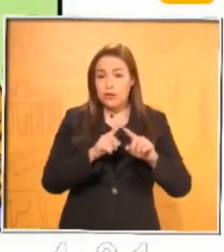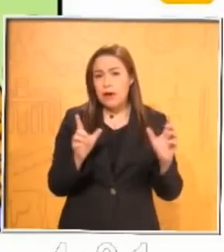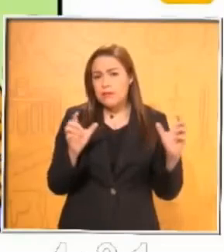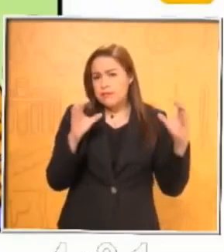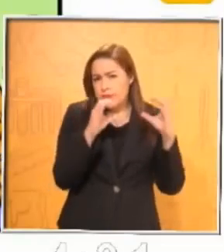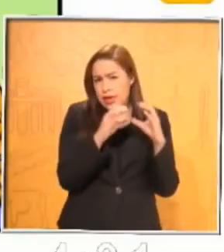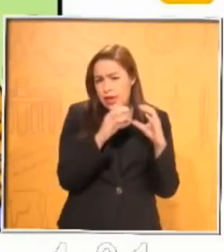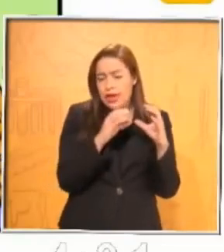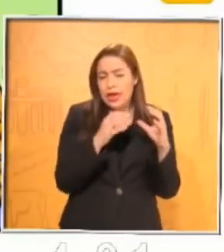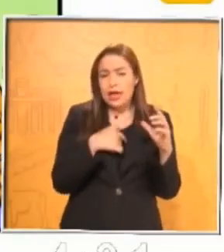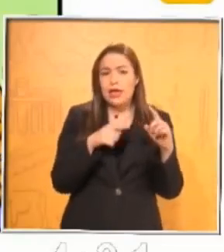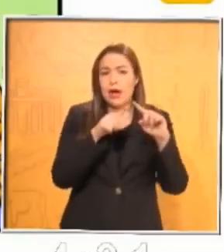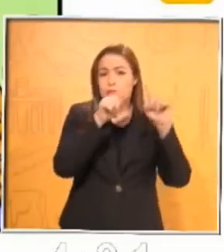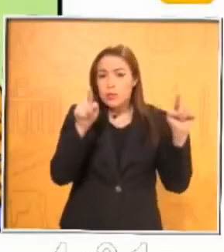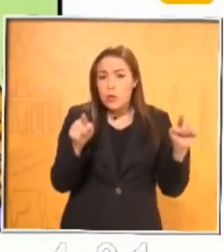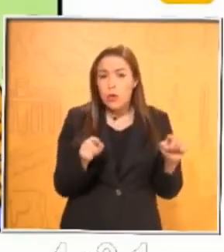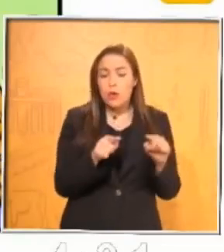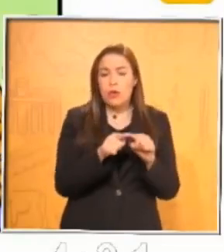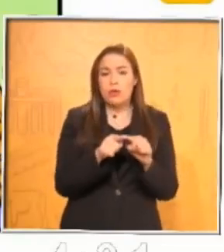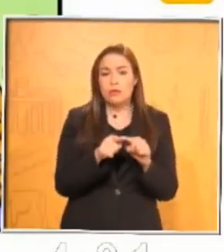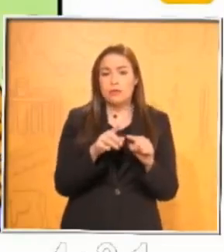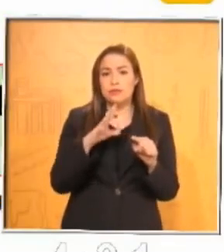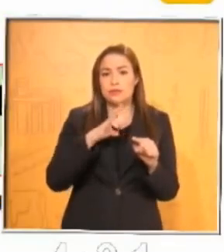bubbles above it.